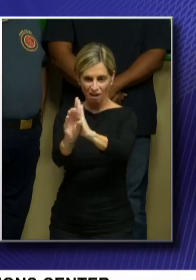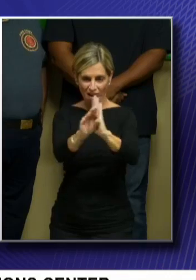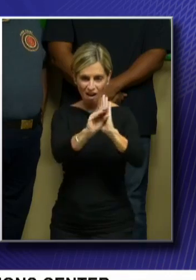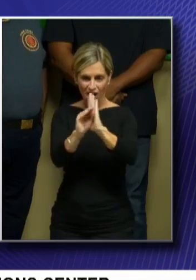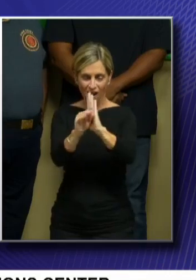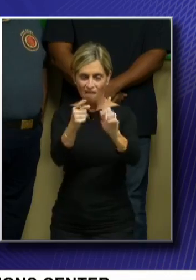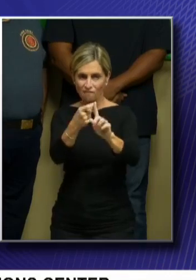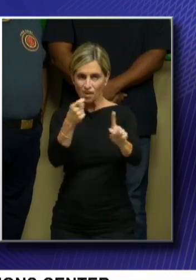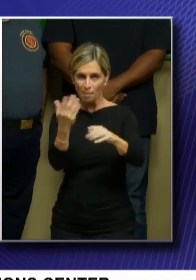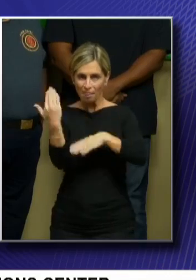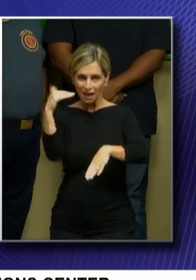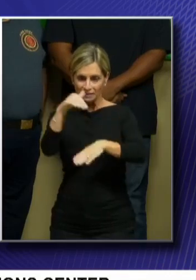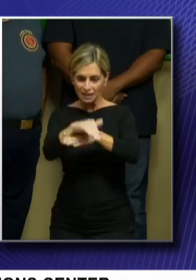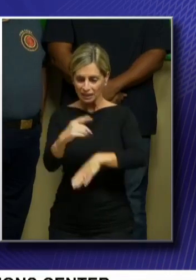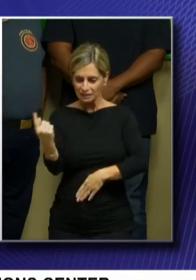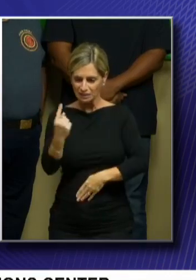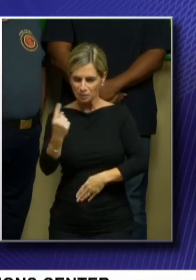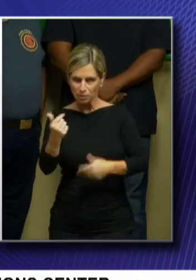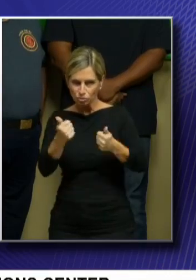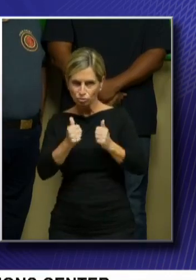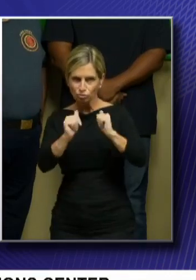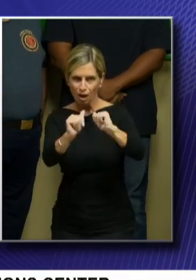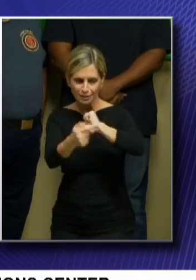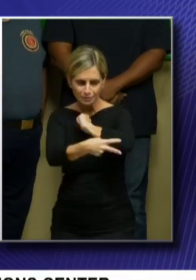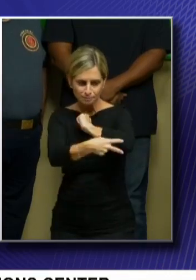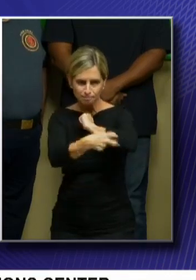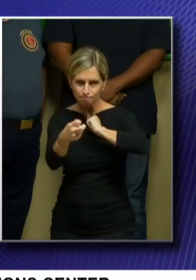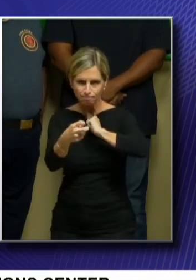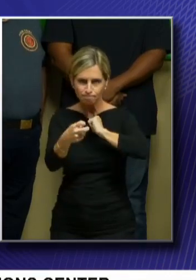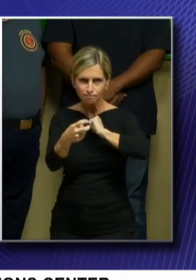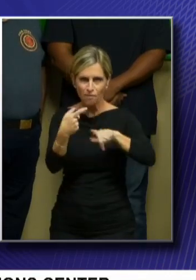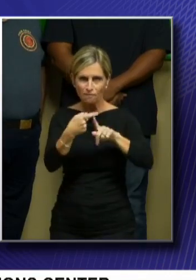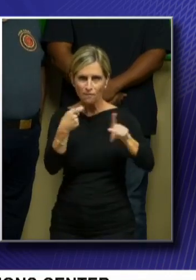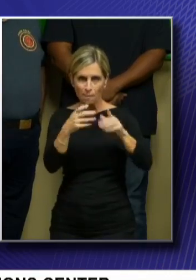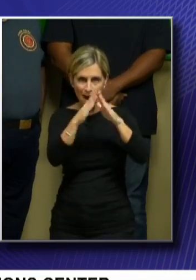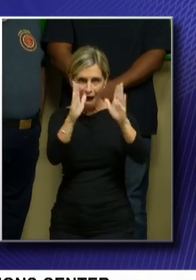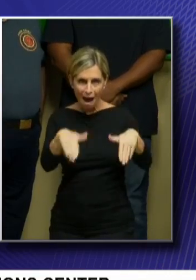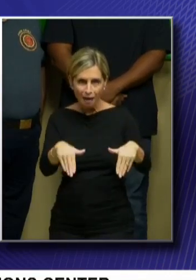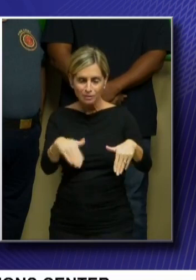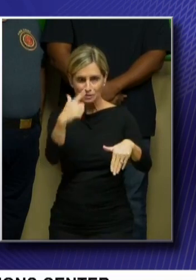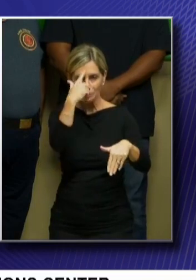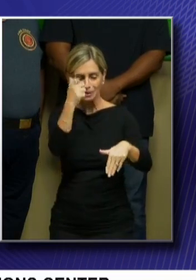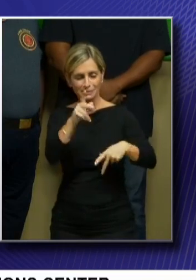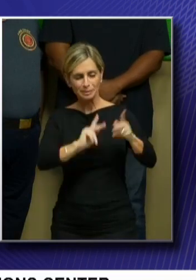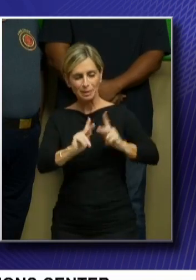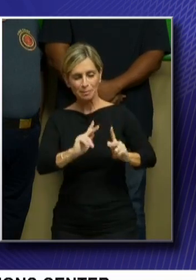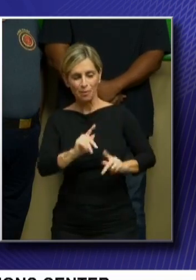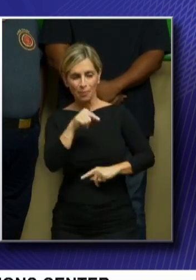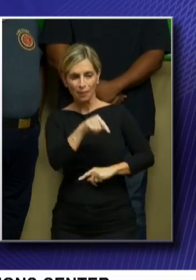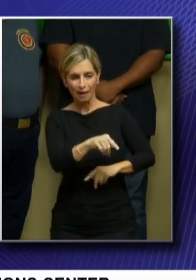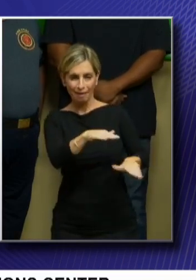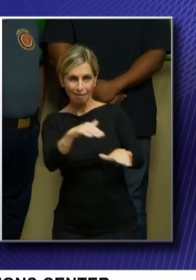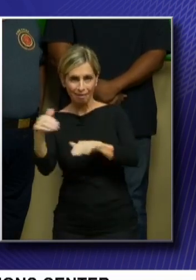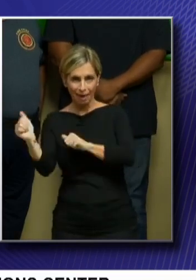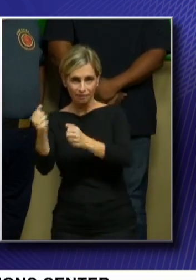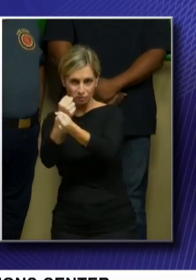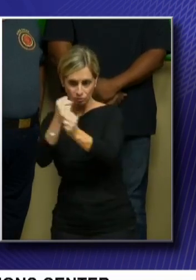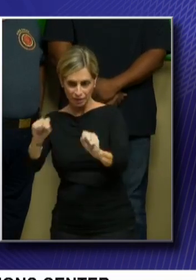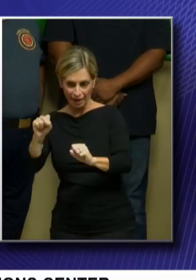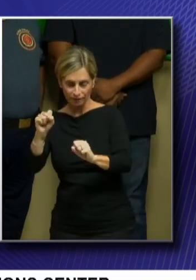attempting to burglarize a house that has been vacated in the storm. And this was sent to us by